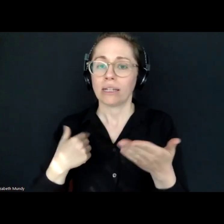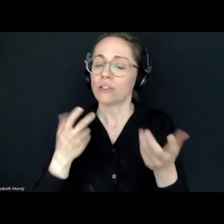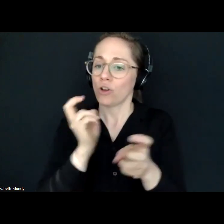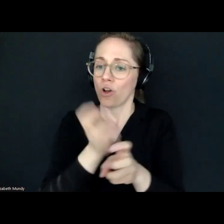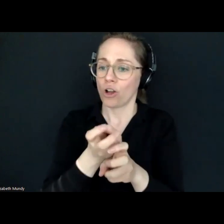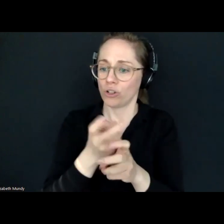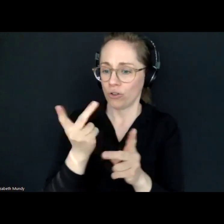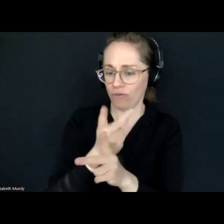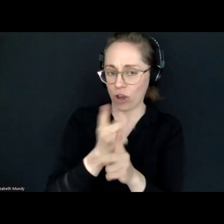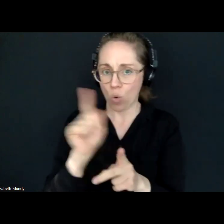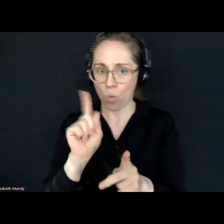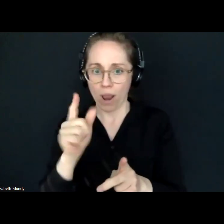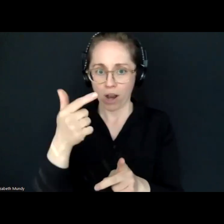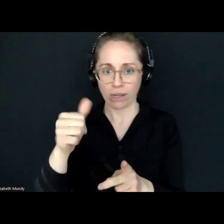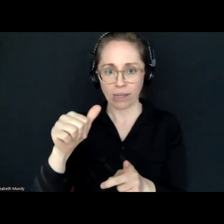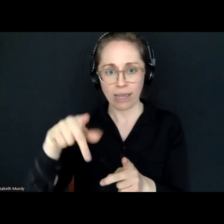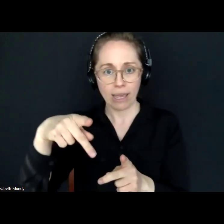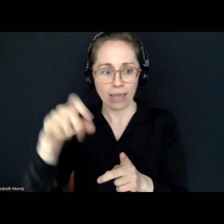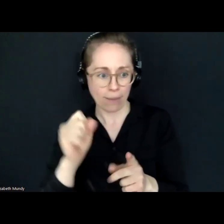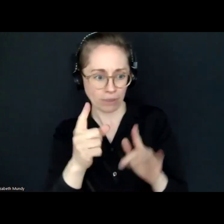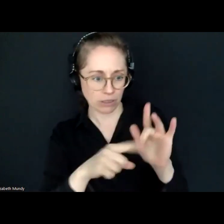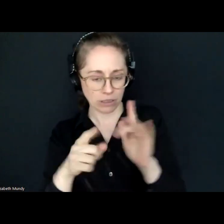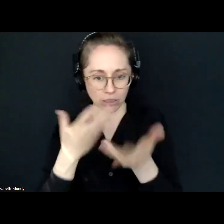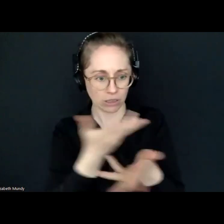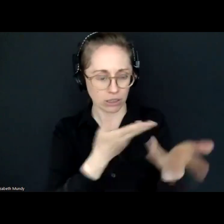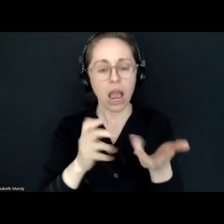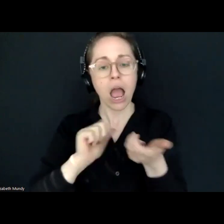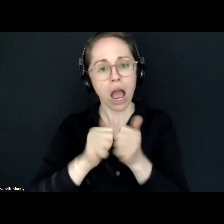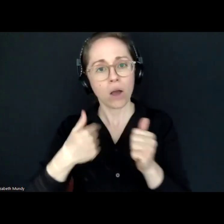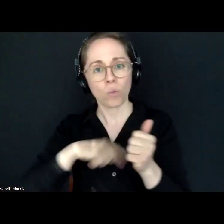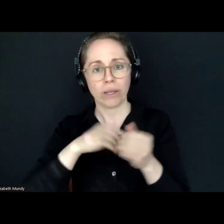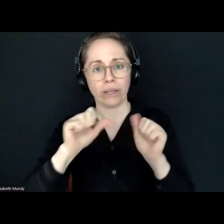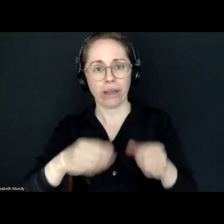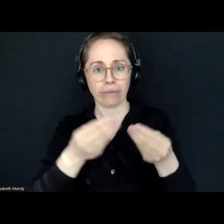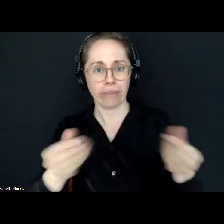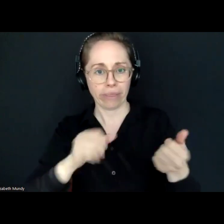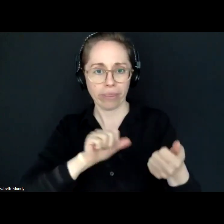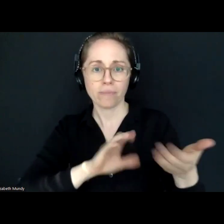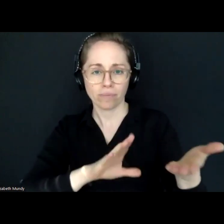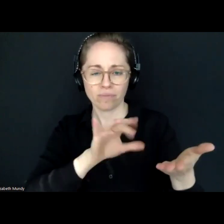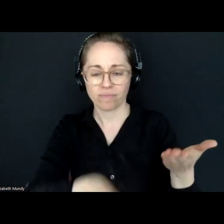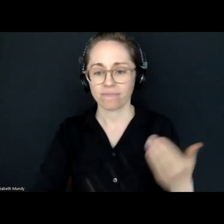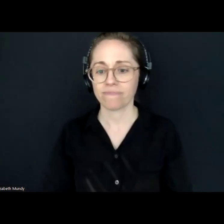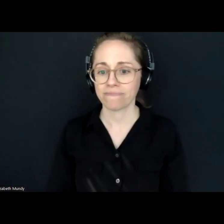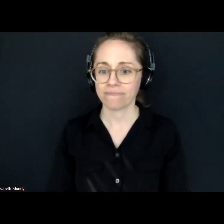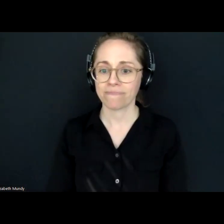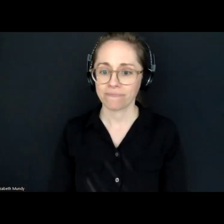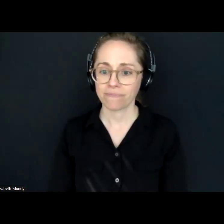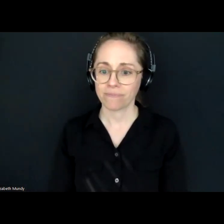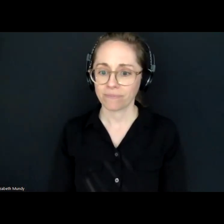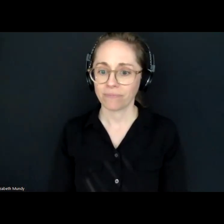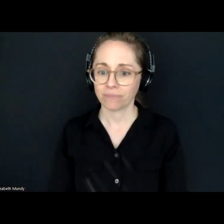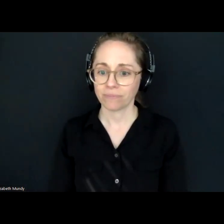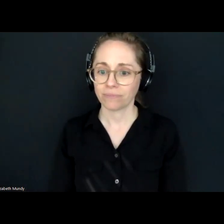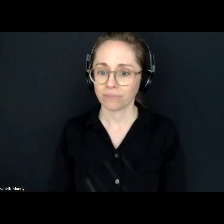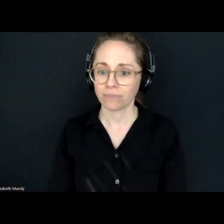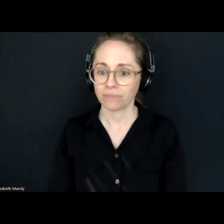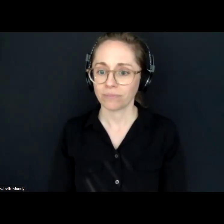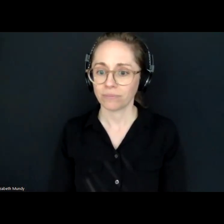these gaps are and how we can best address these gaps. Some of the priorities, as Kevin pointed